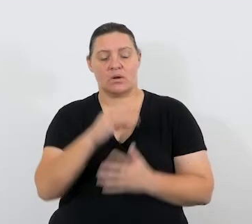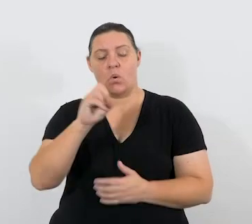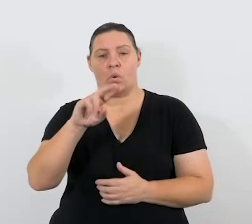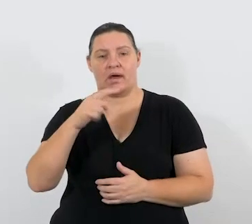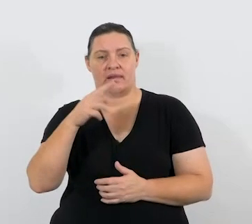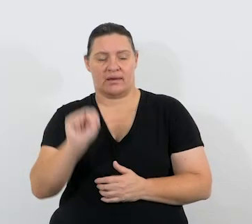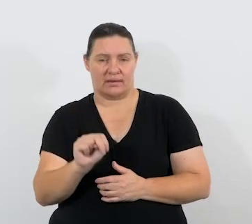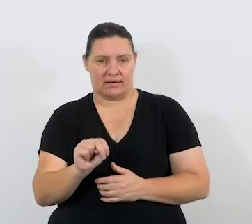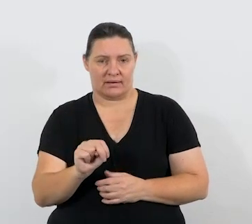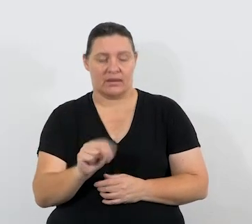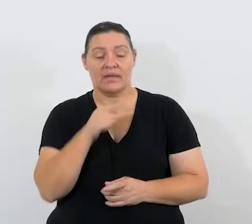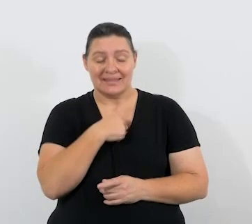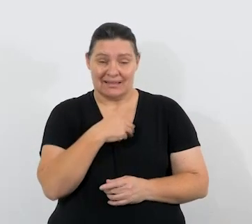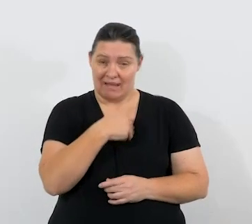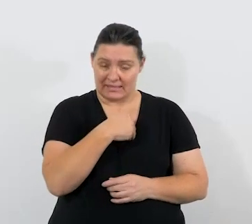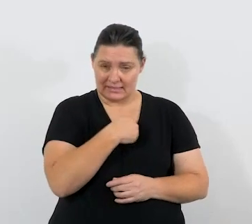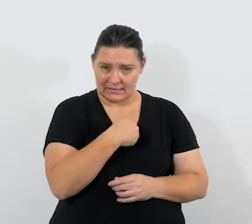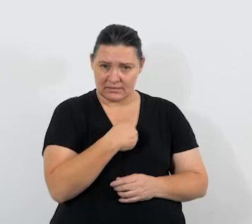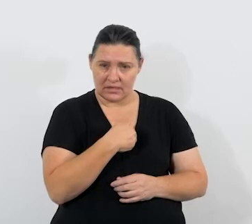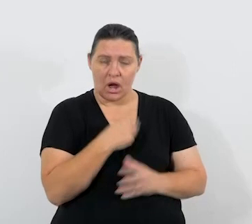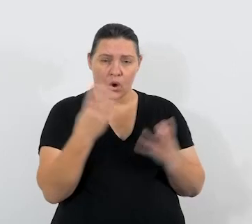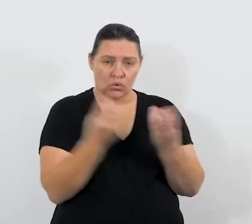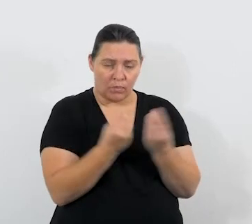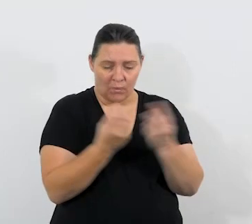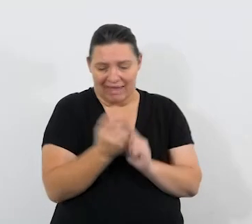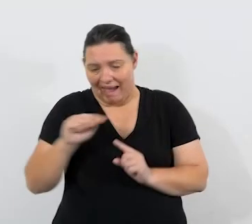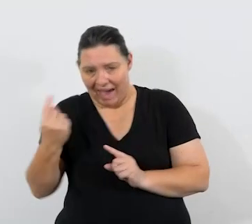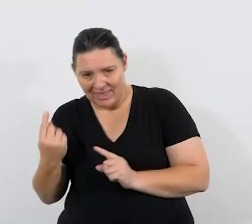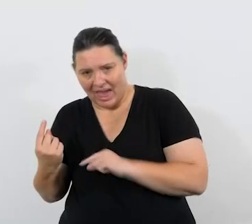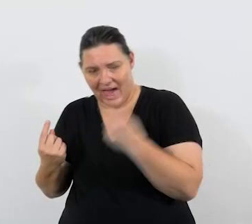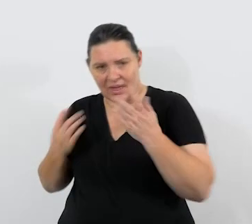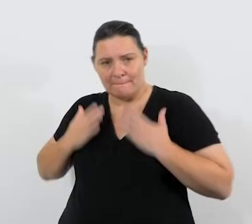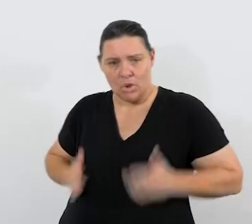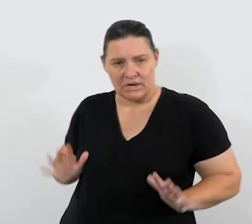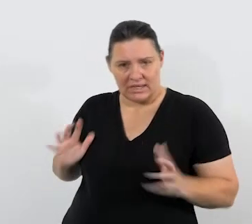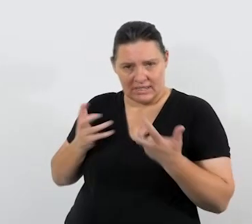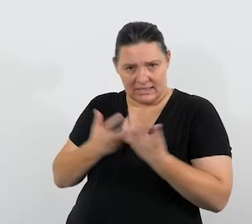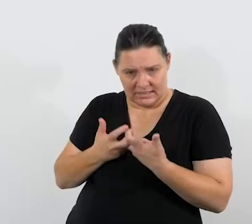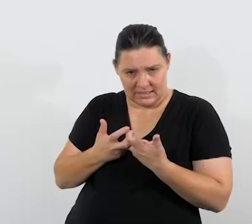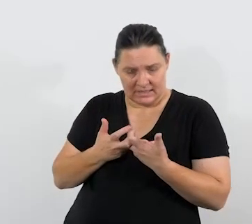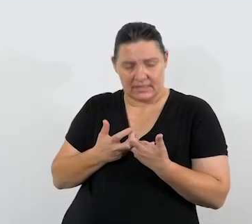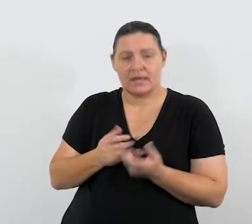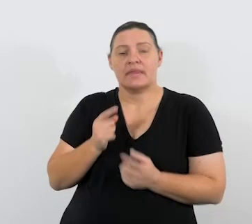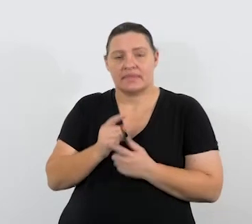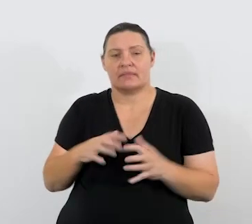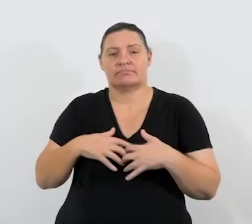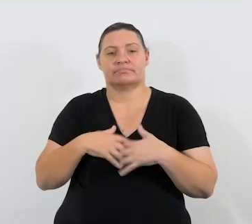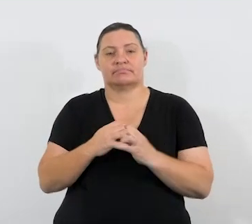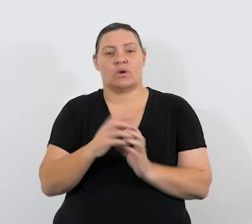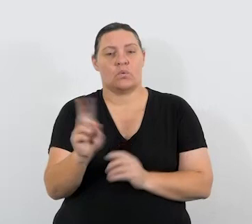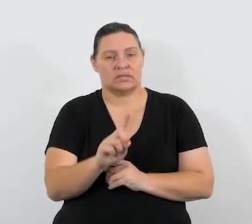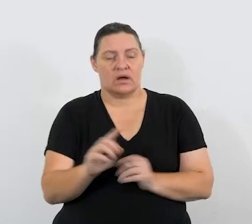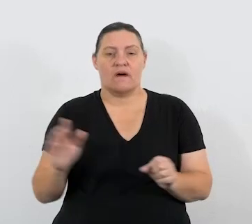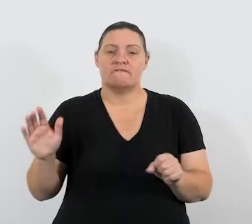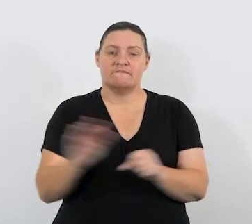an organ. And now this organ grouped with other organs in the body of an organism, then they give